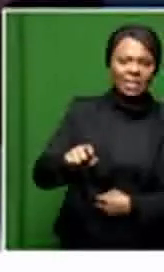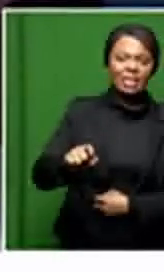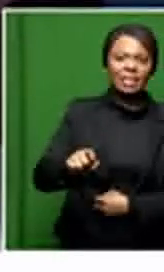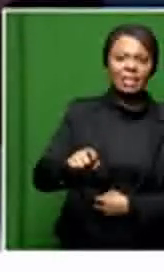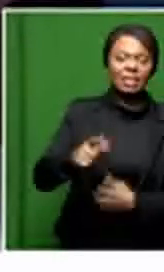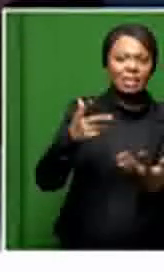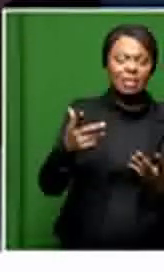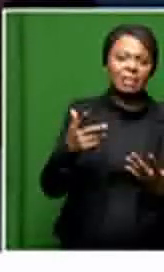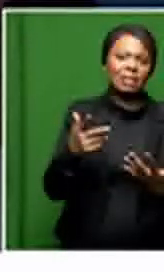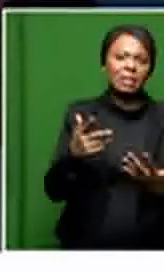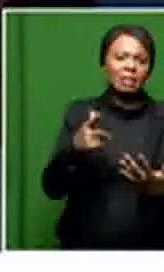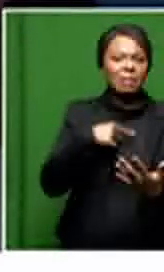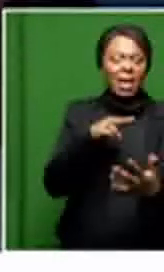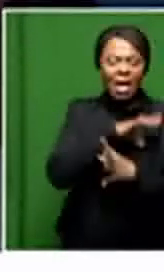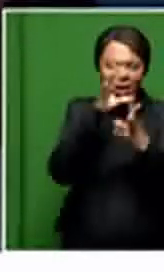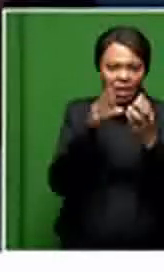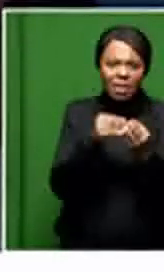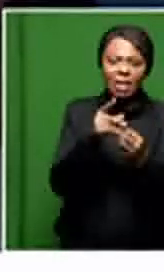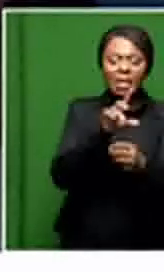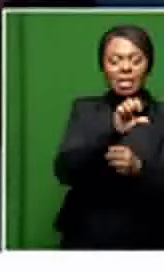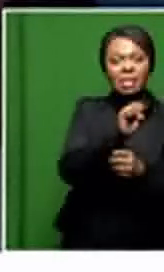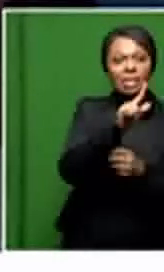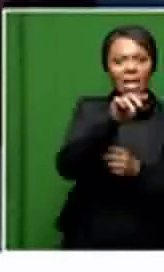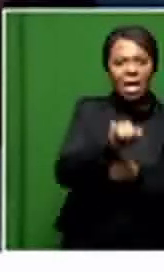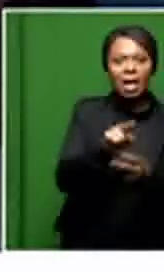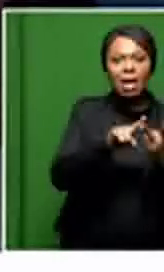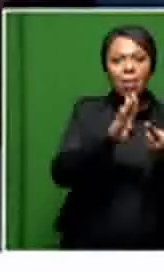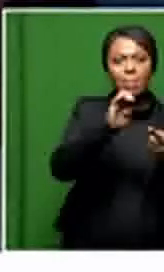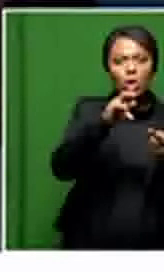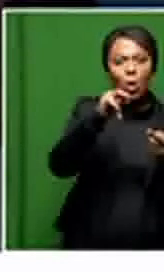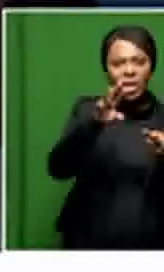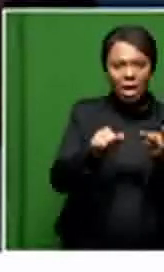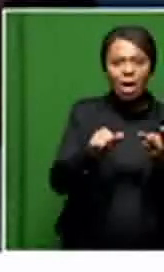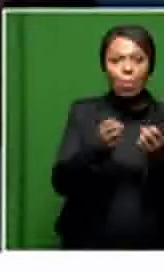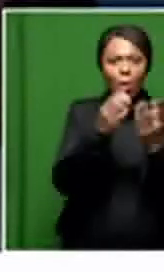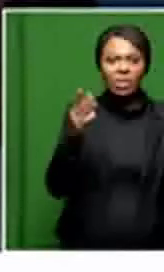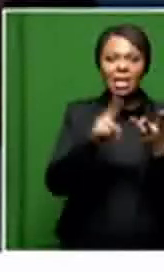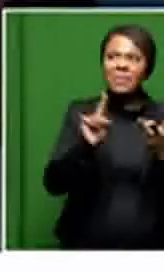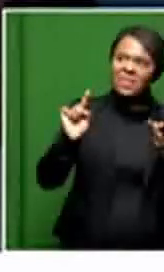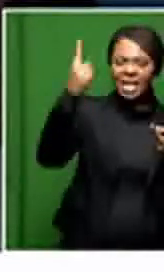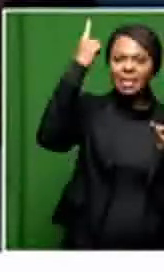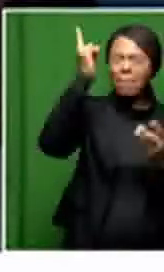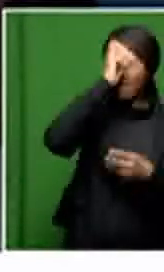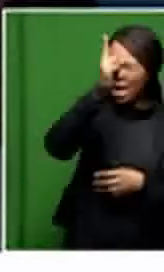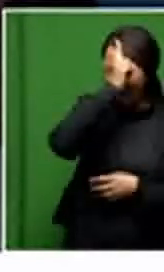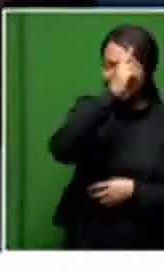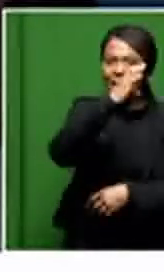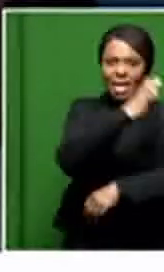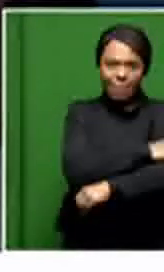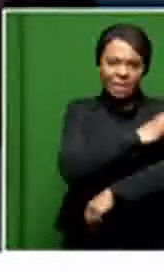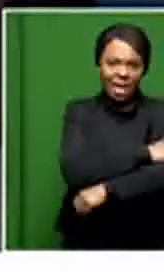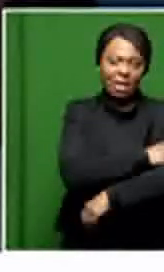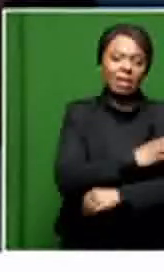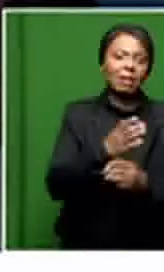One of the greatest books ever written on sport is by C.L.R. James, Beyond a Boundary. And the first black captain in a test series,